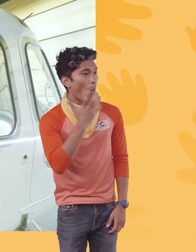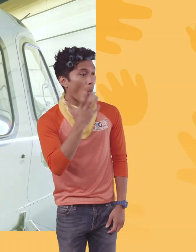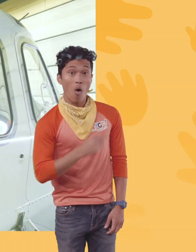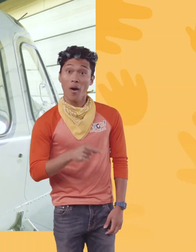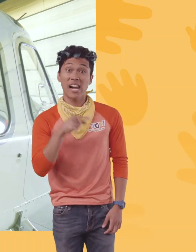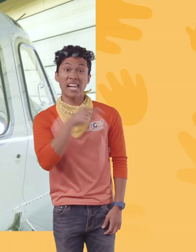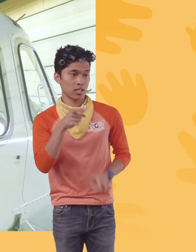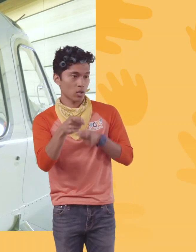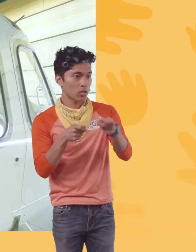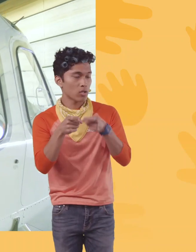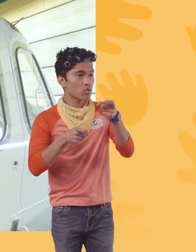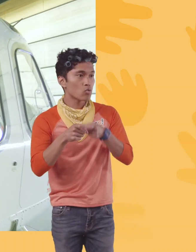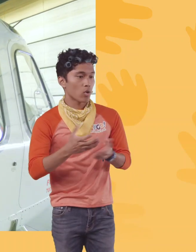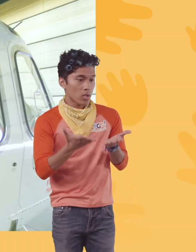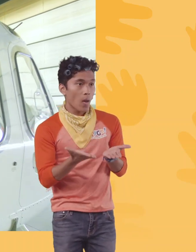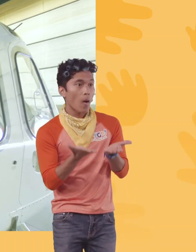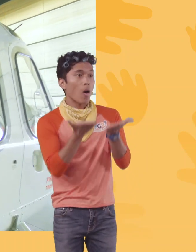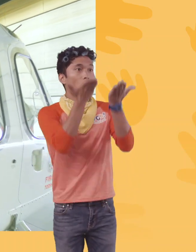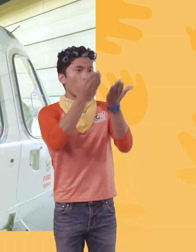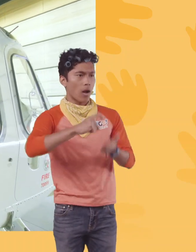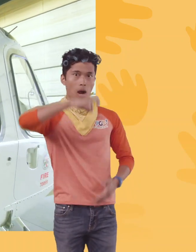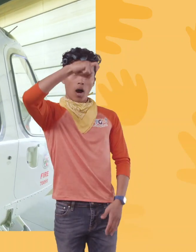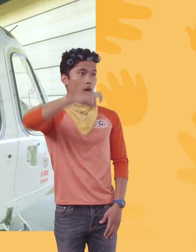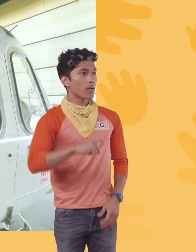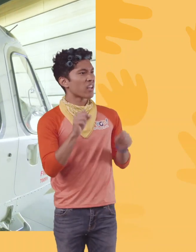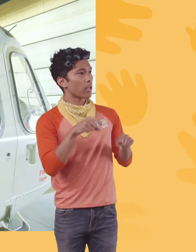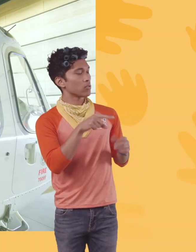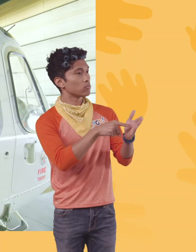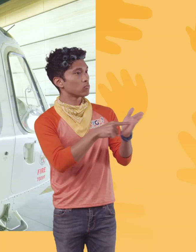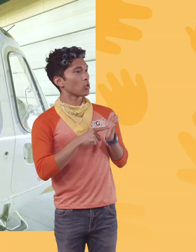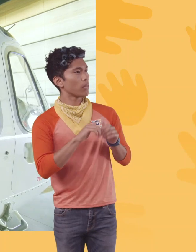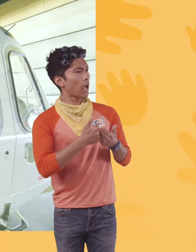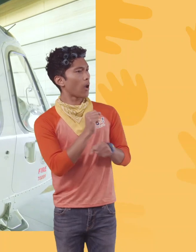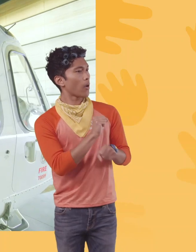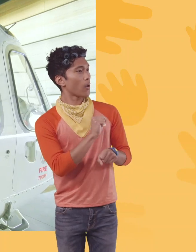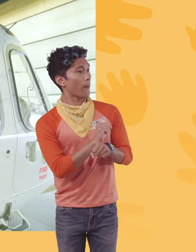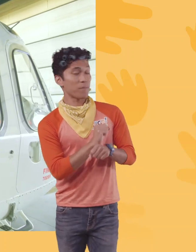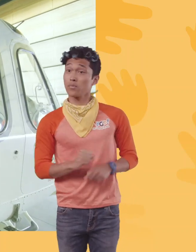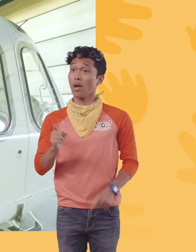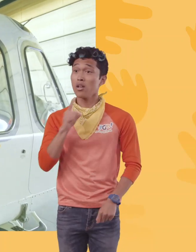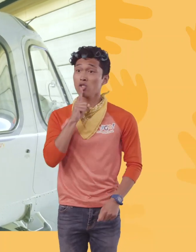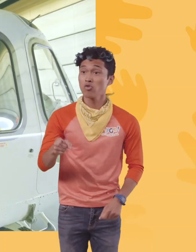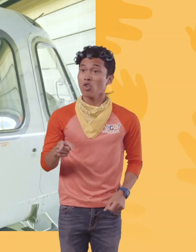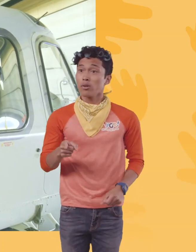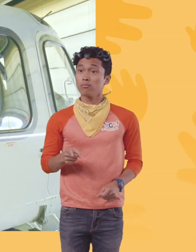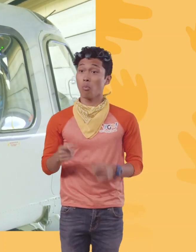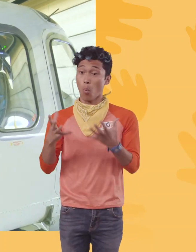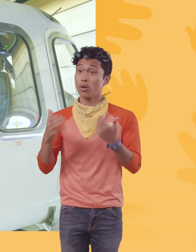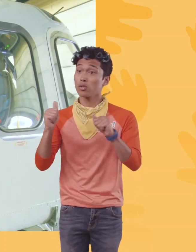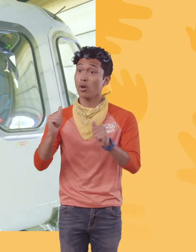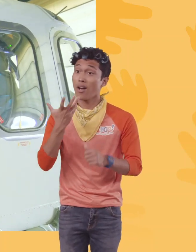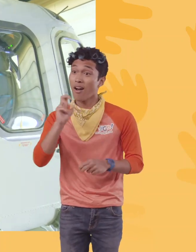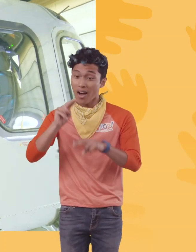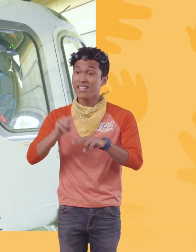is the controller of the hoist. Wow, can you show me all of this stuff in action? I sure can. Would you like to try